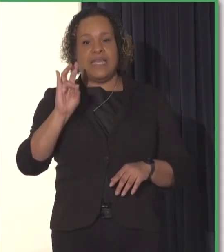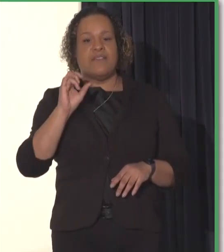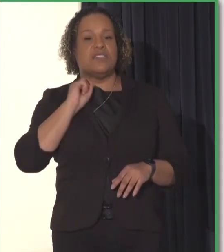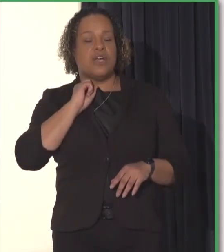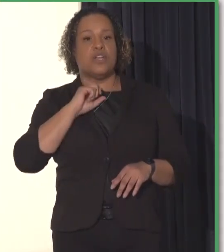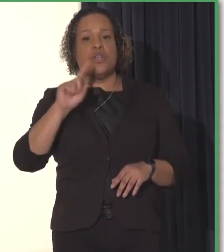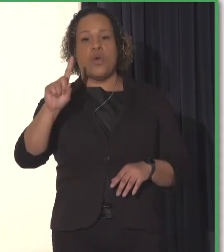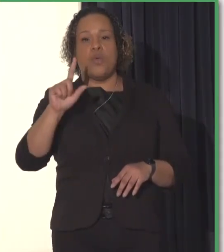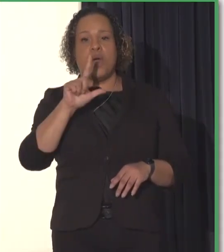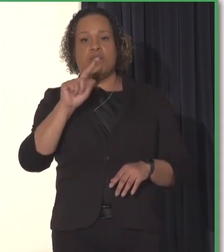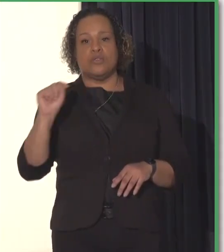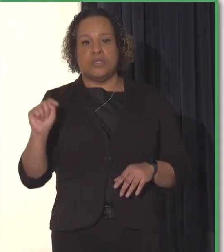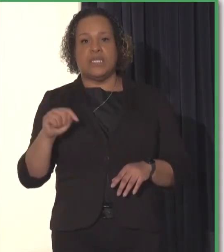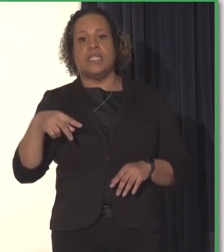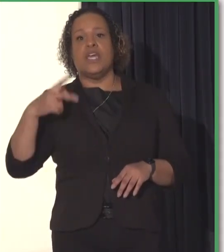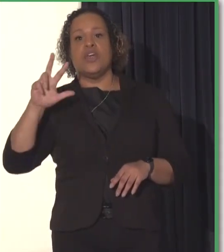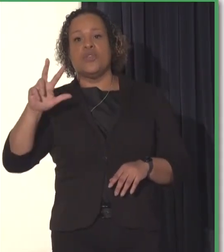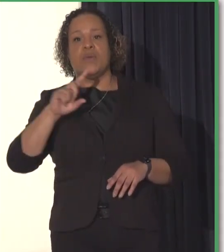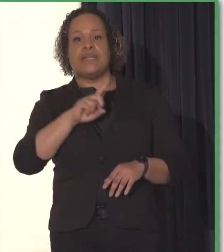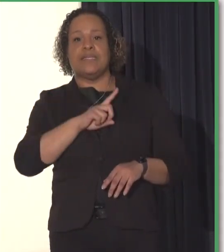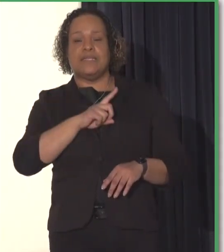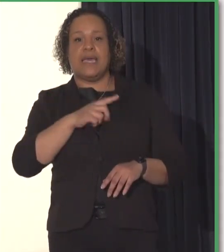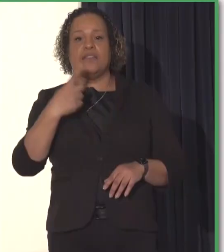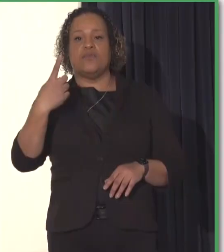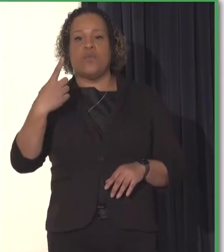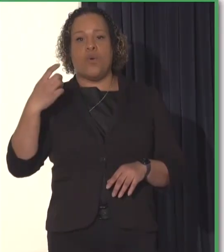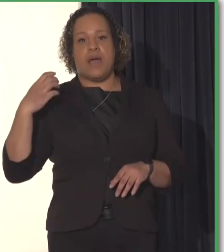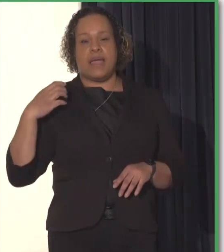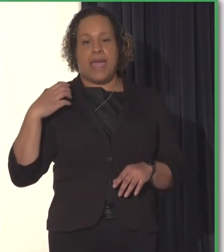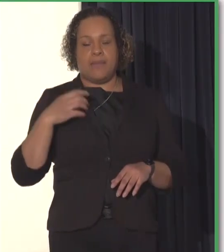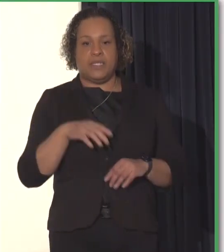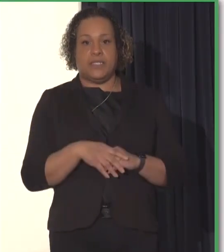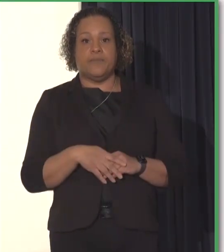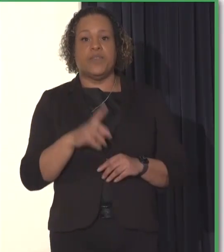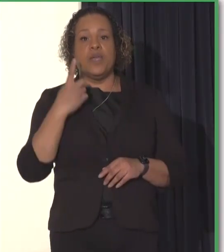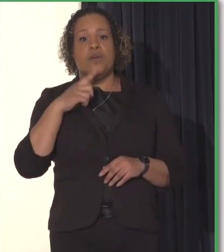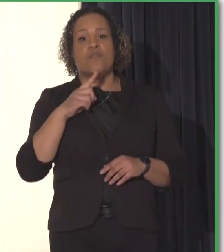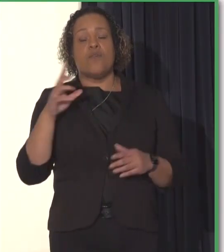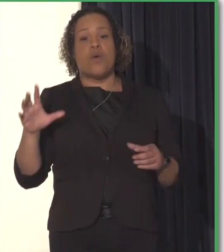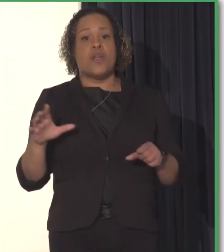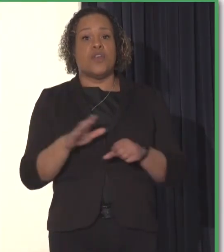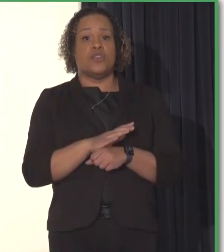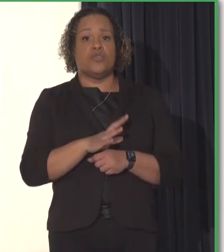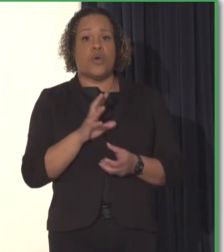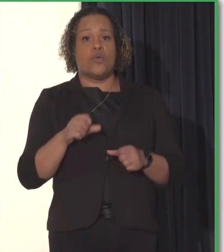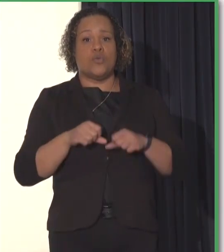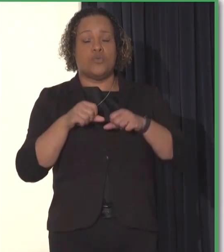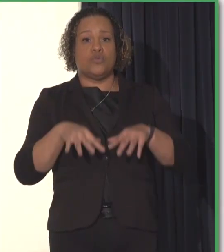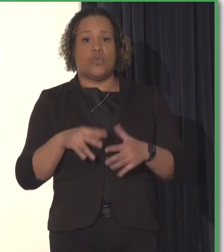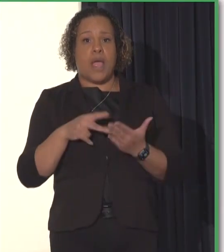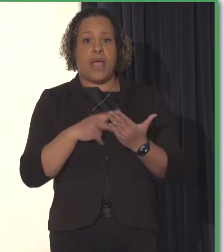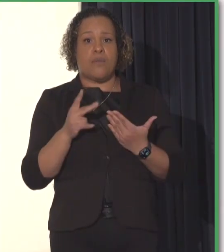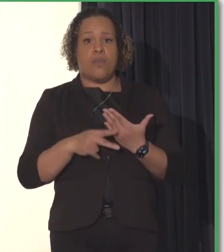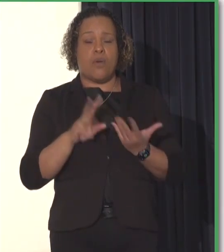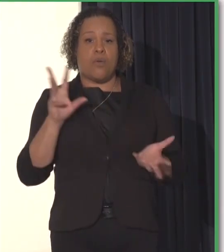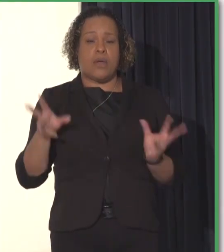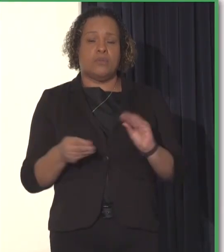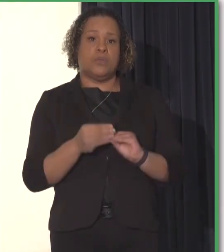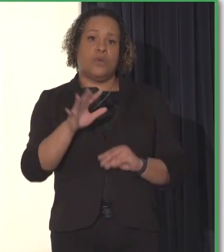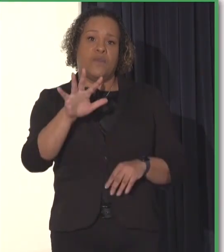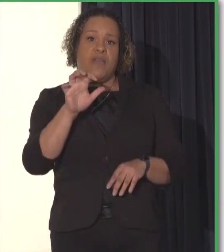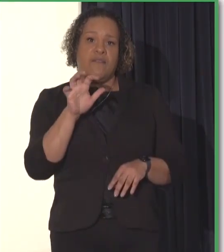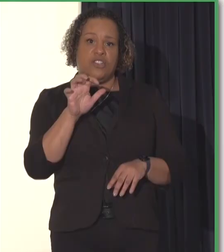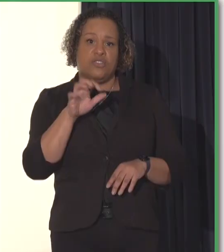detectives, 1 captain. And for the total drop program, we have a total that is 500.